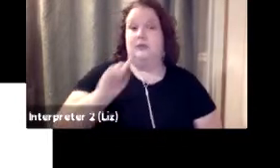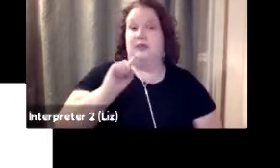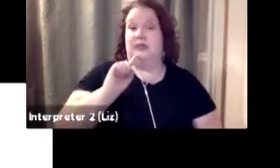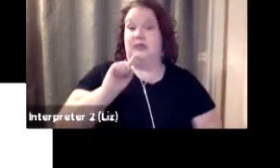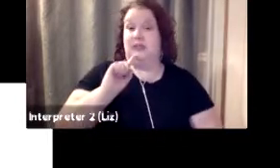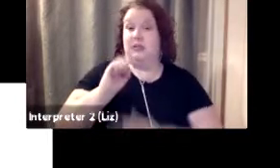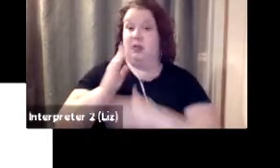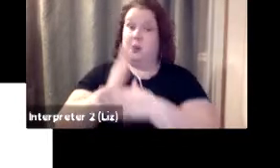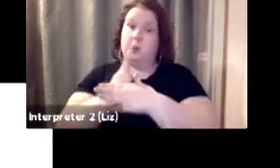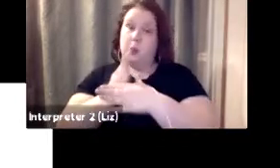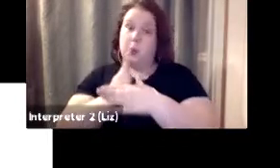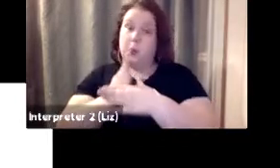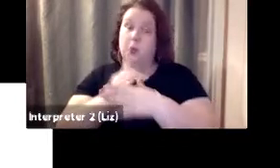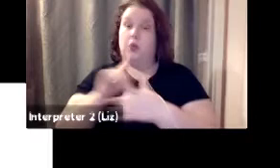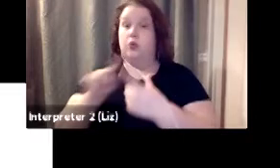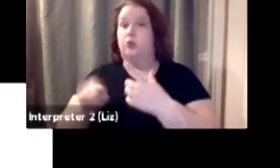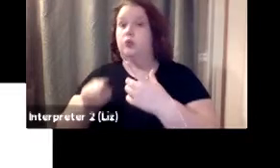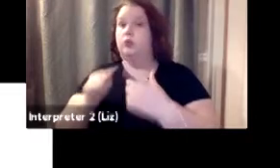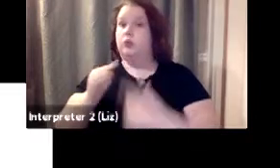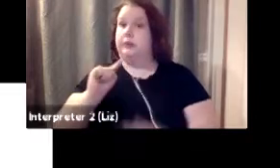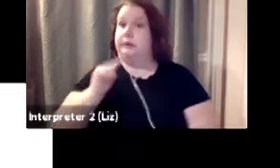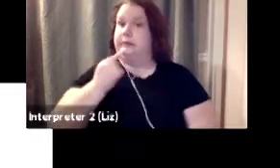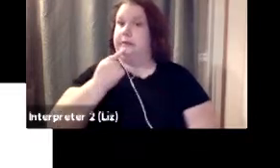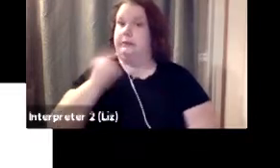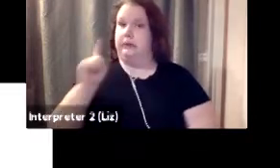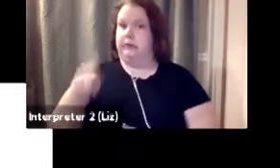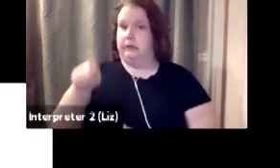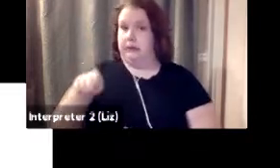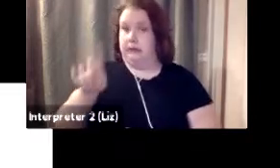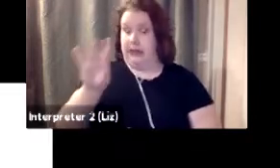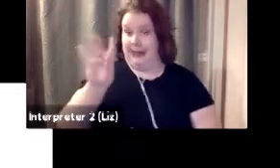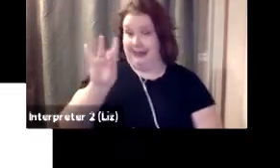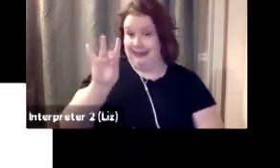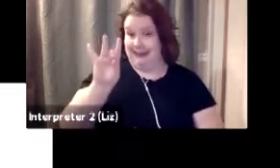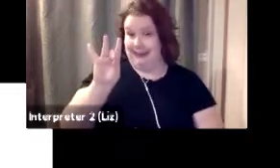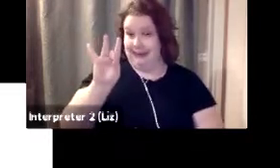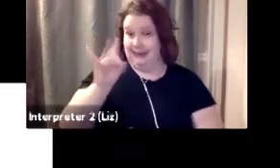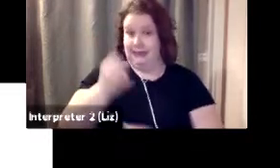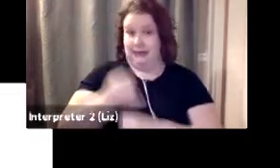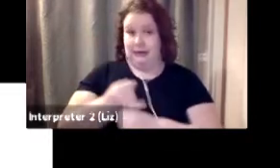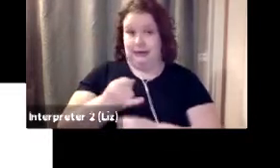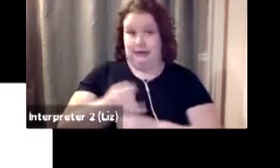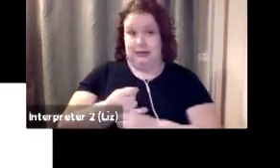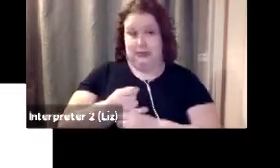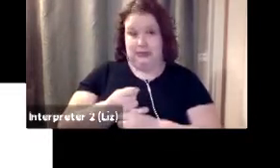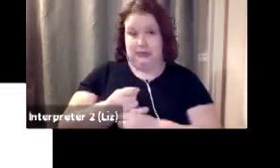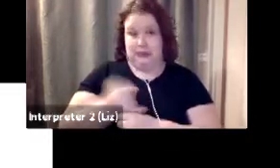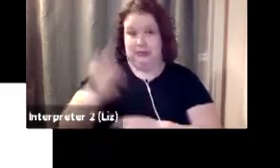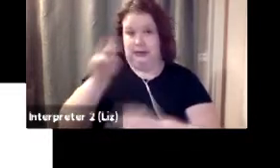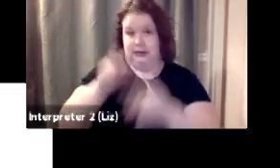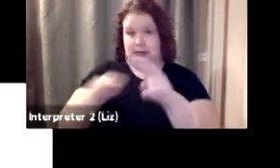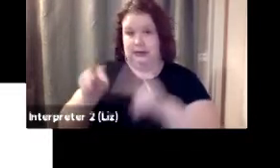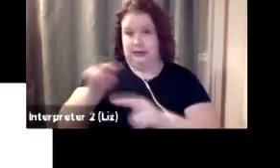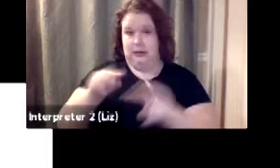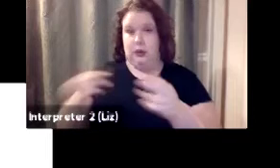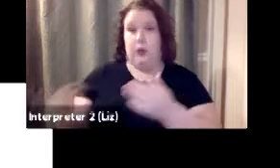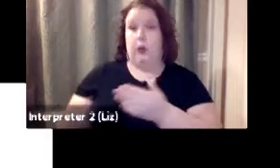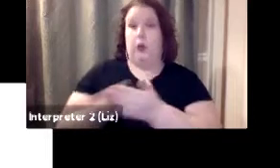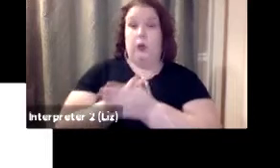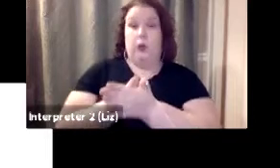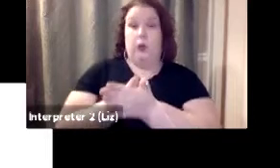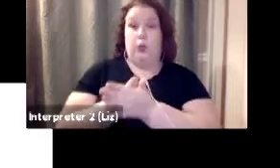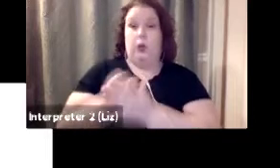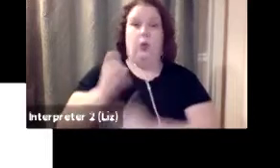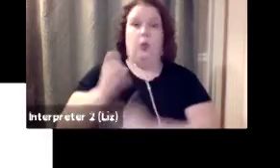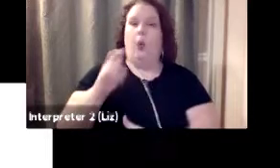we're going to look at those eight campuses and we're going to look at potentially addressing new and or renovated elementary